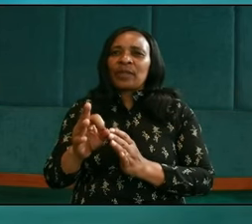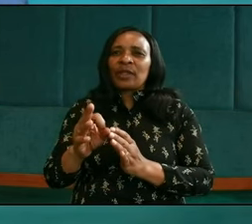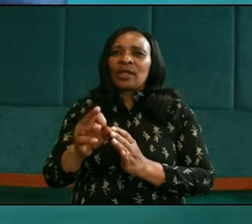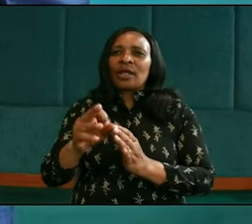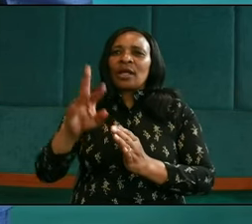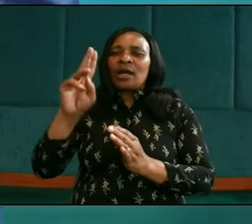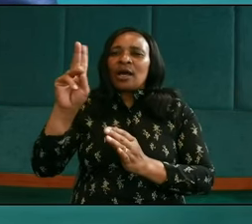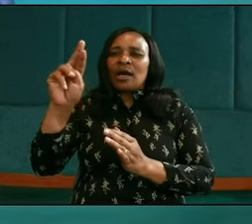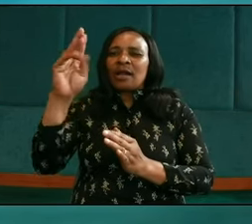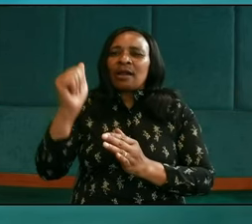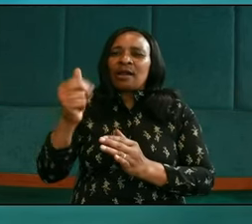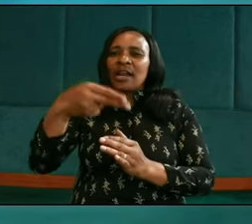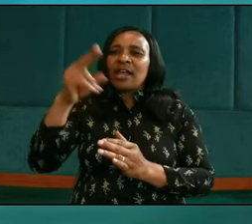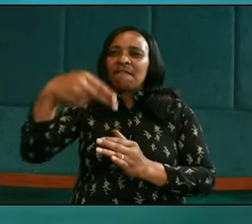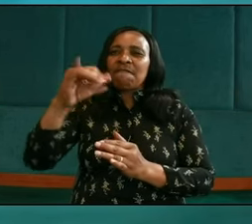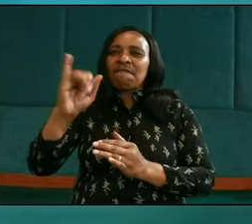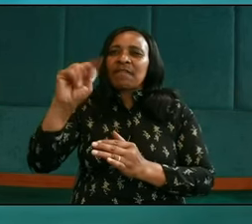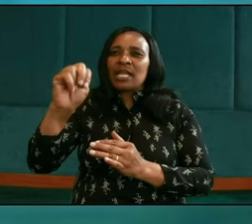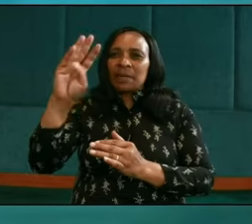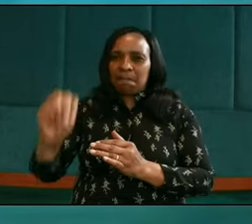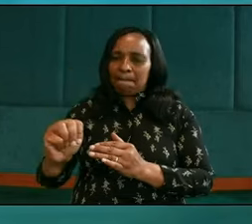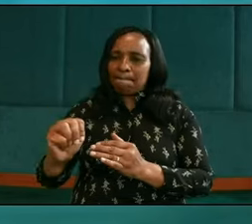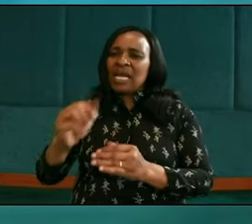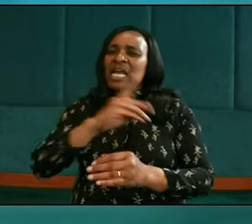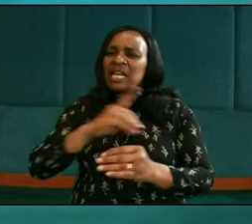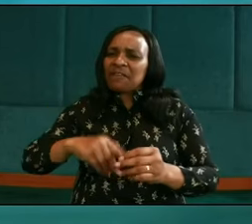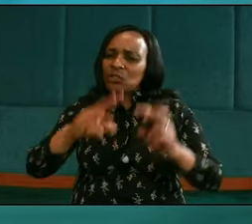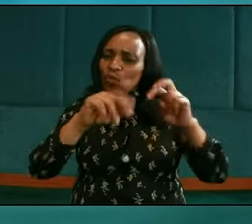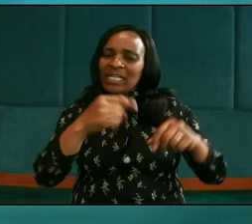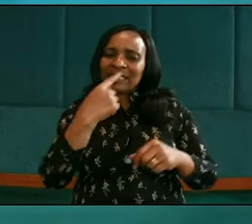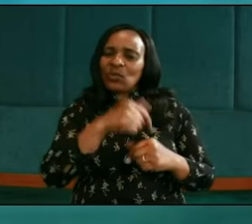inquired of the Lord, and he said,